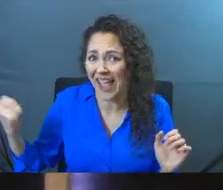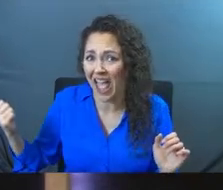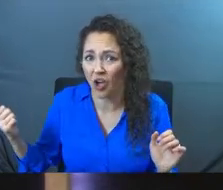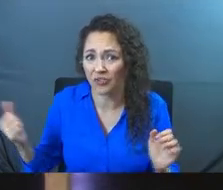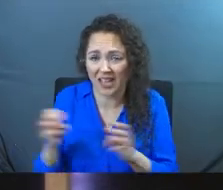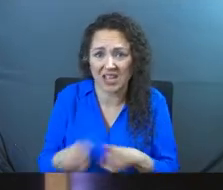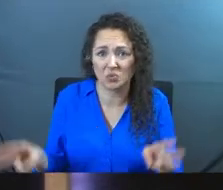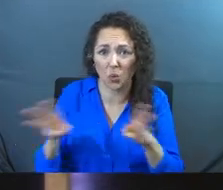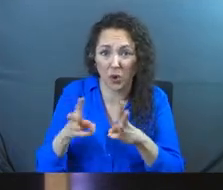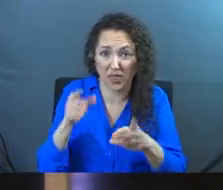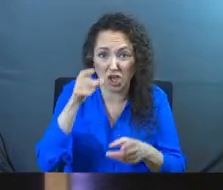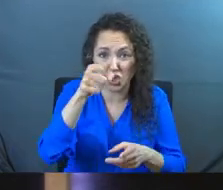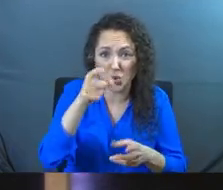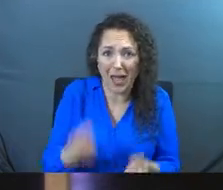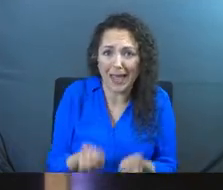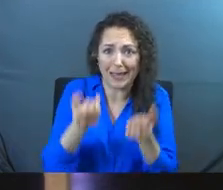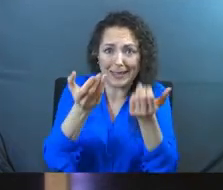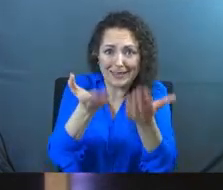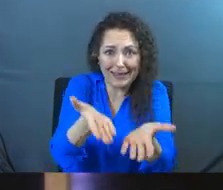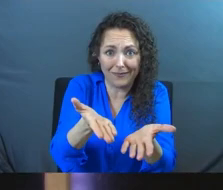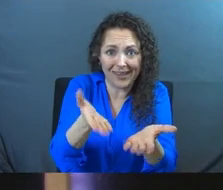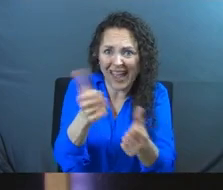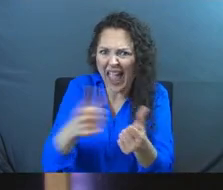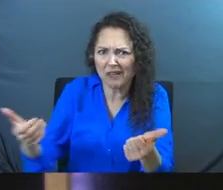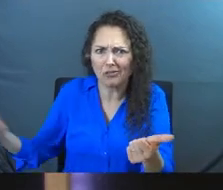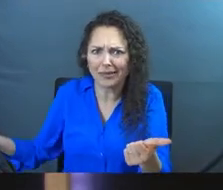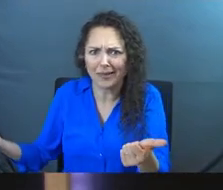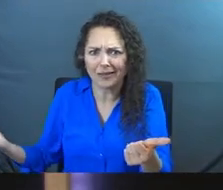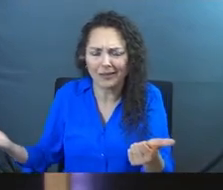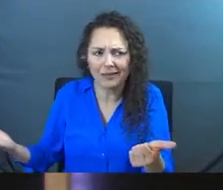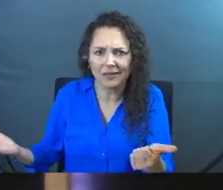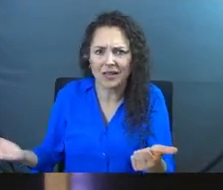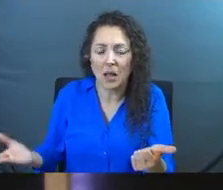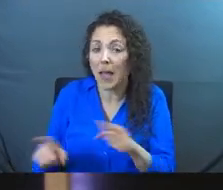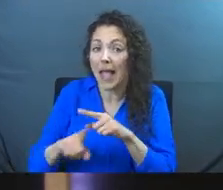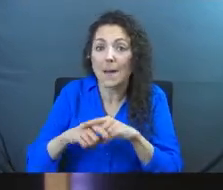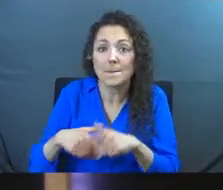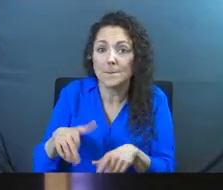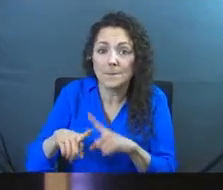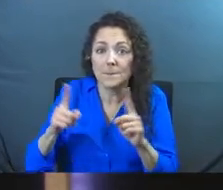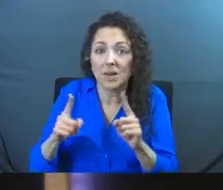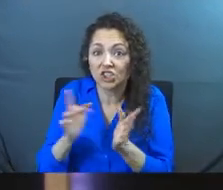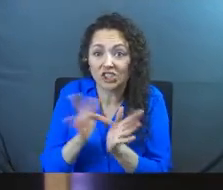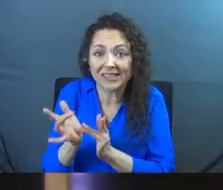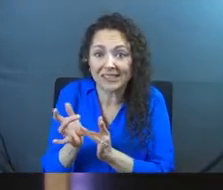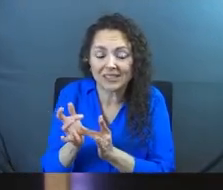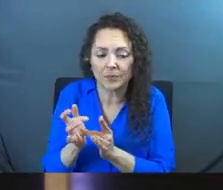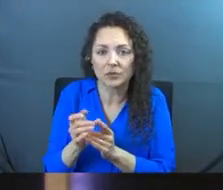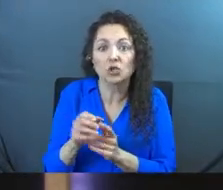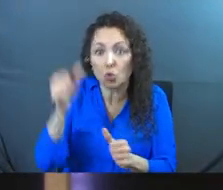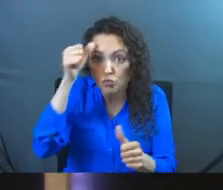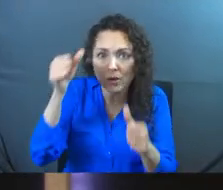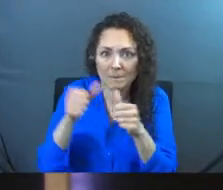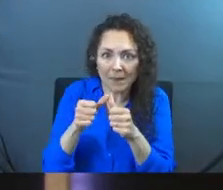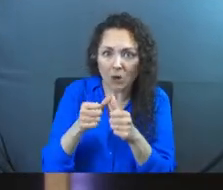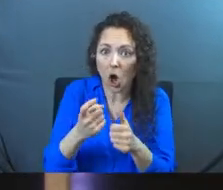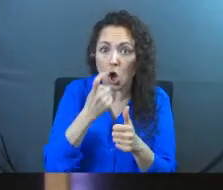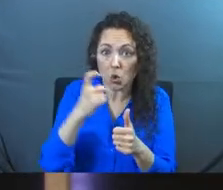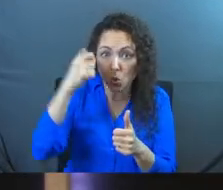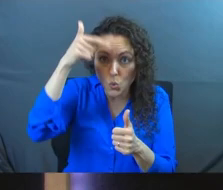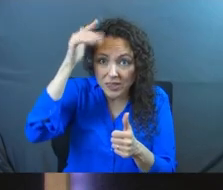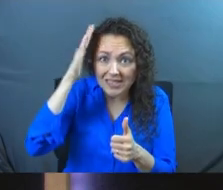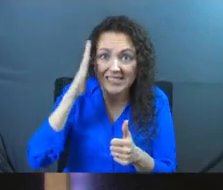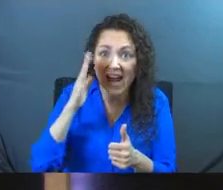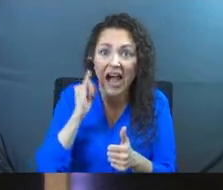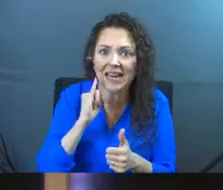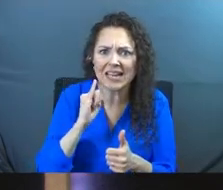you giving everything. Nobody else can handle that except Jesus. So I want us to remember who this God is that we're giving